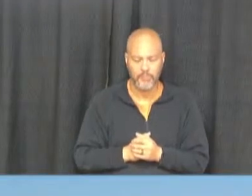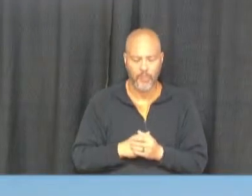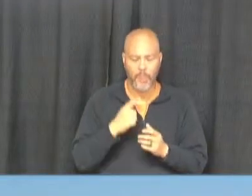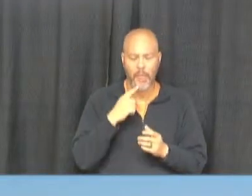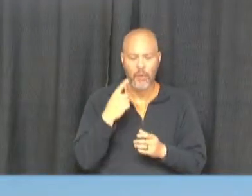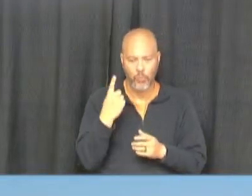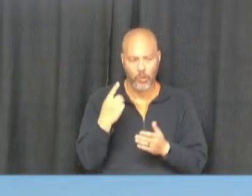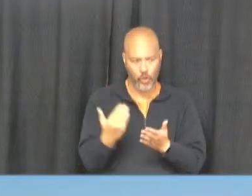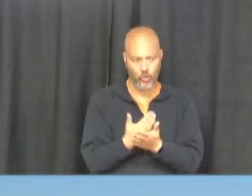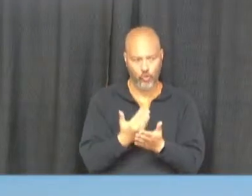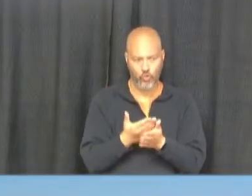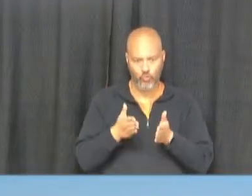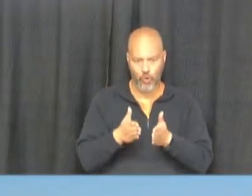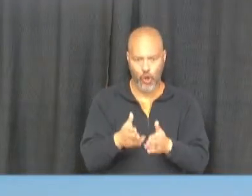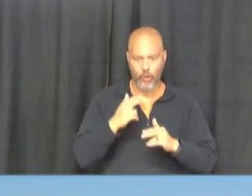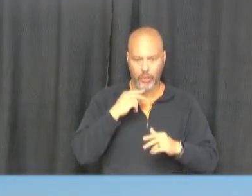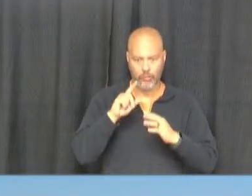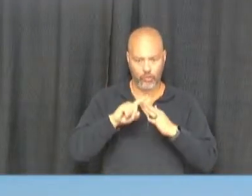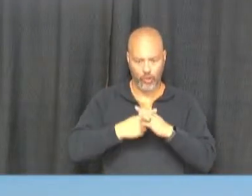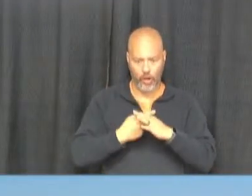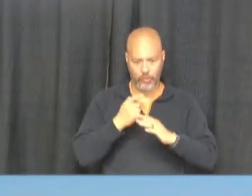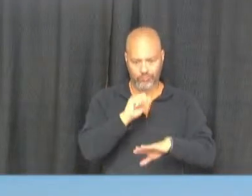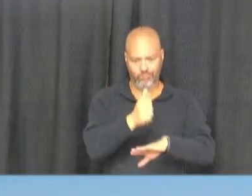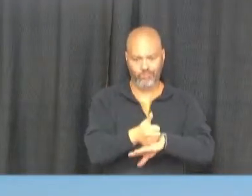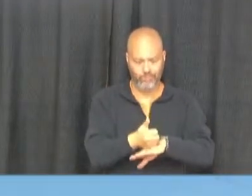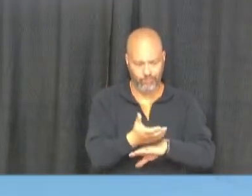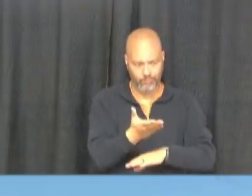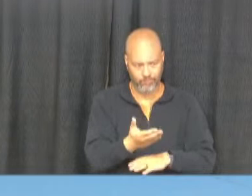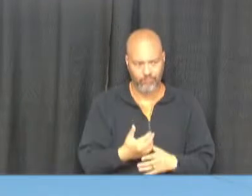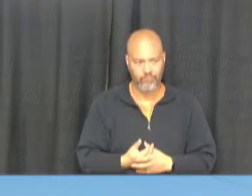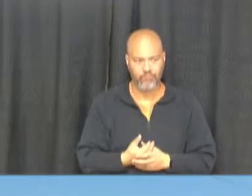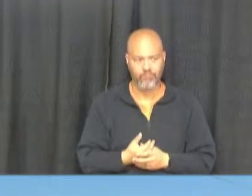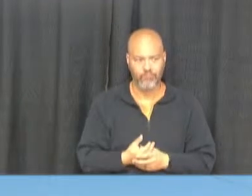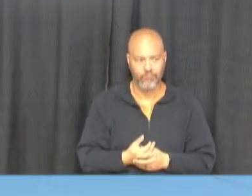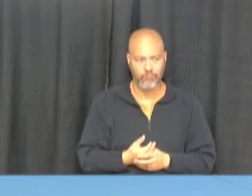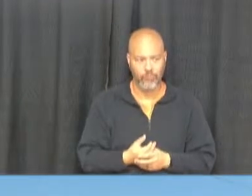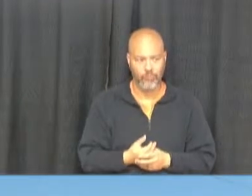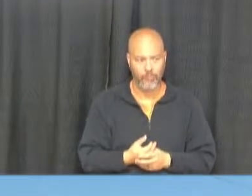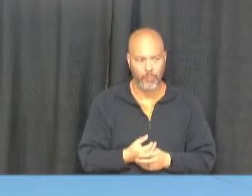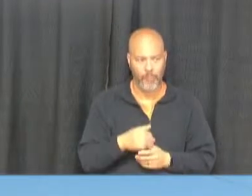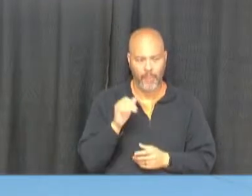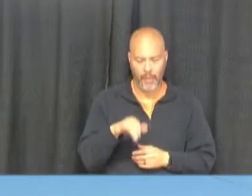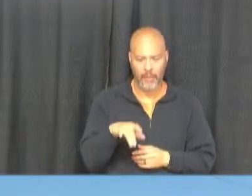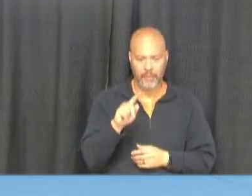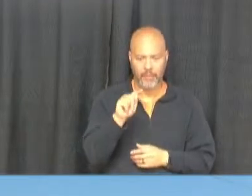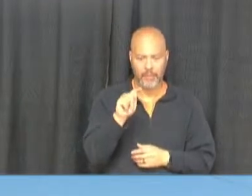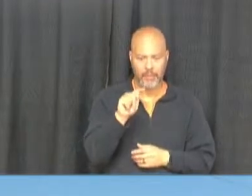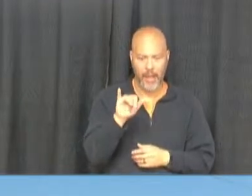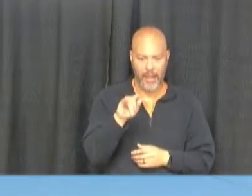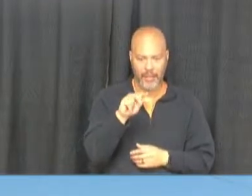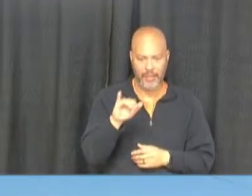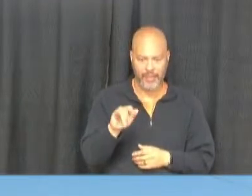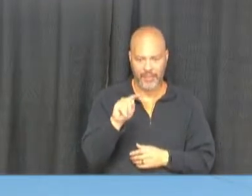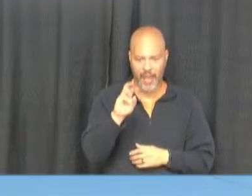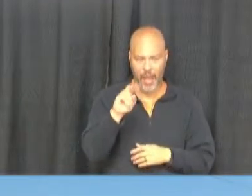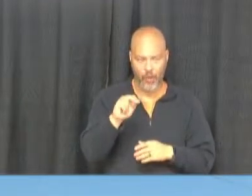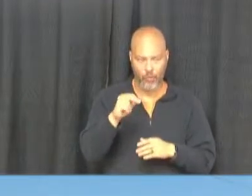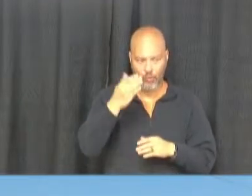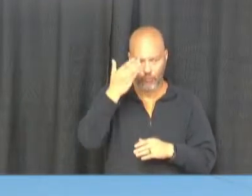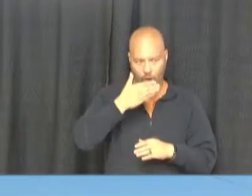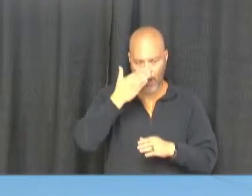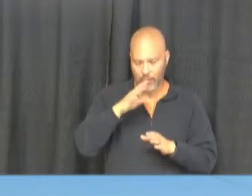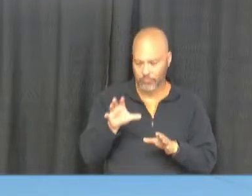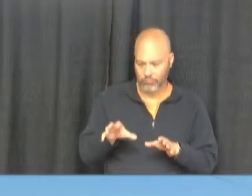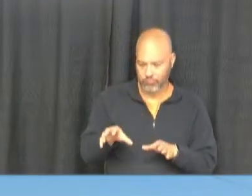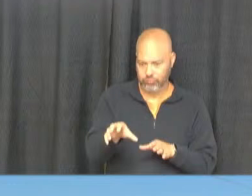There's one of the newer roads that is currently going in. If we go back to the map, this is the frontage on Tiny Town